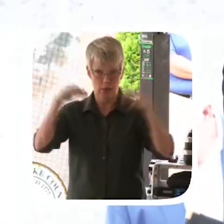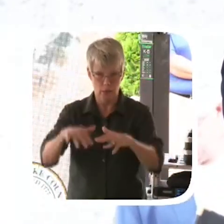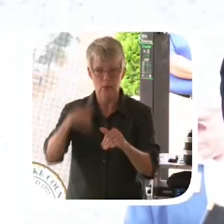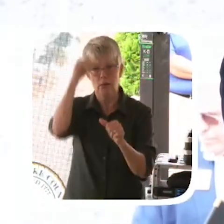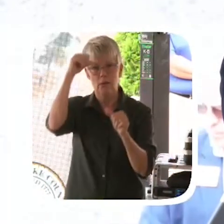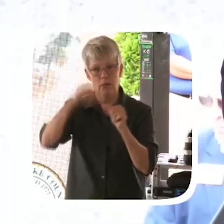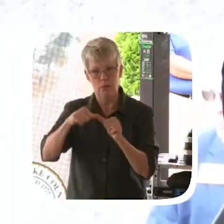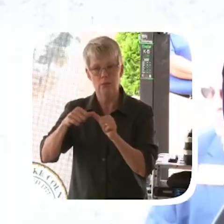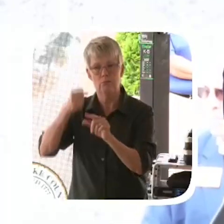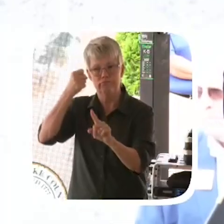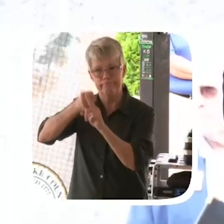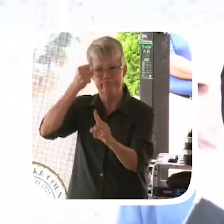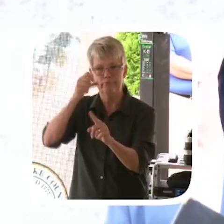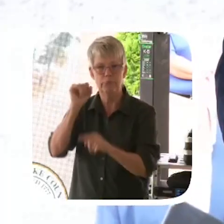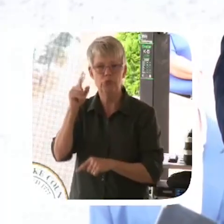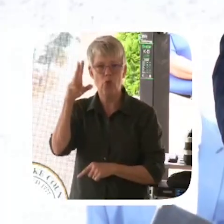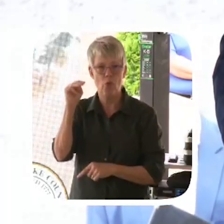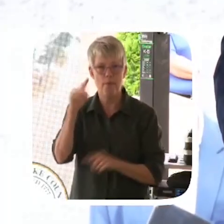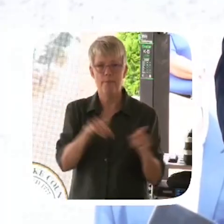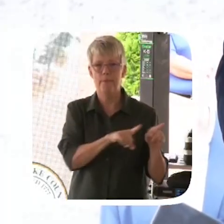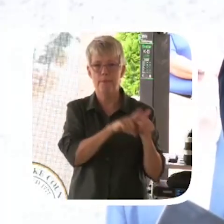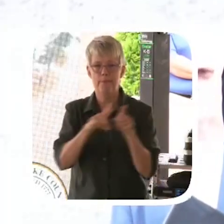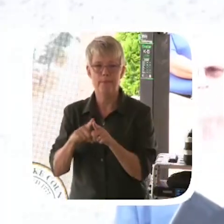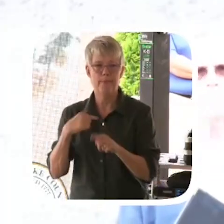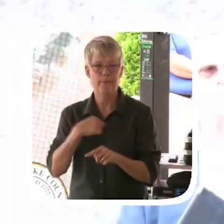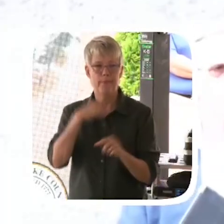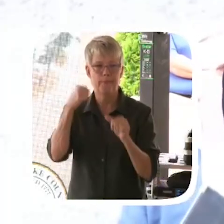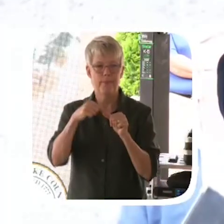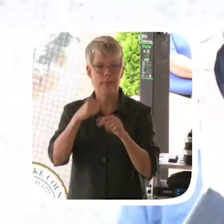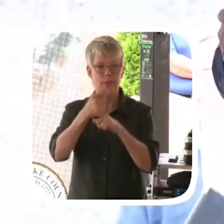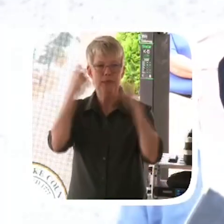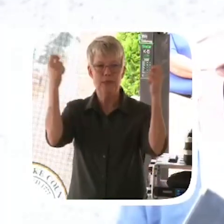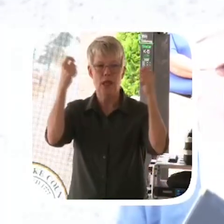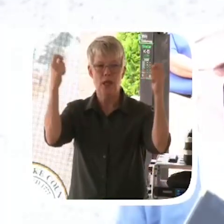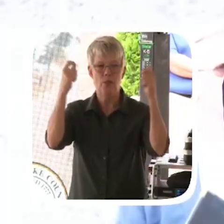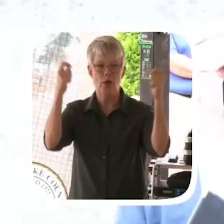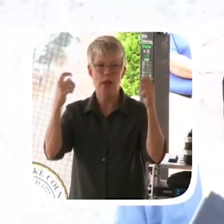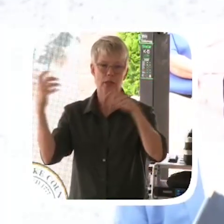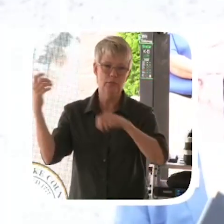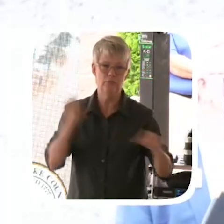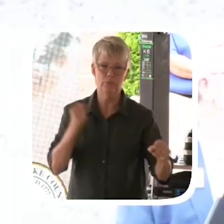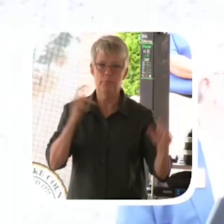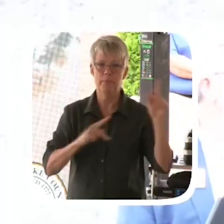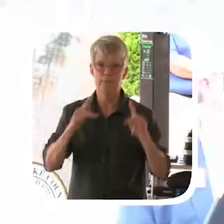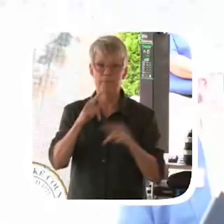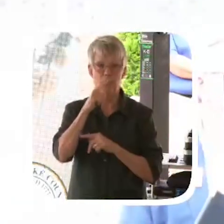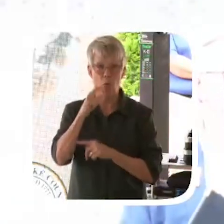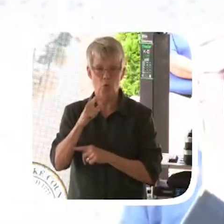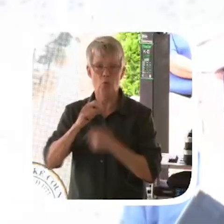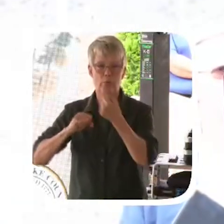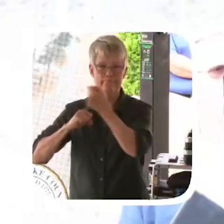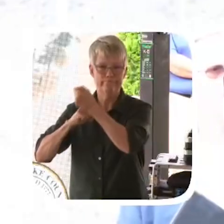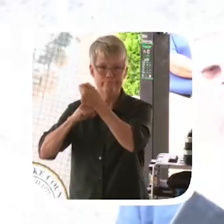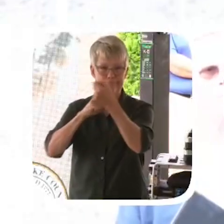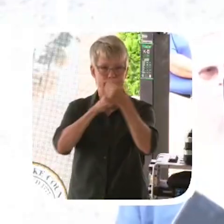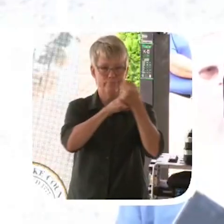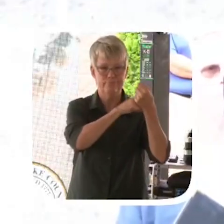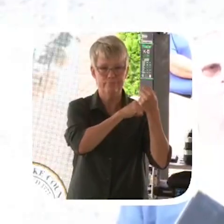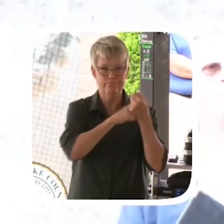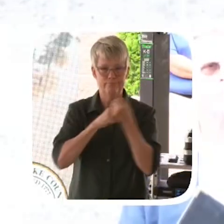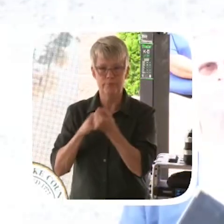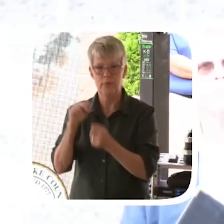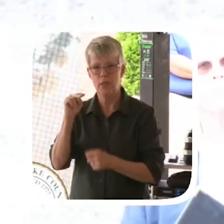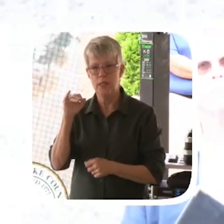remember the storm, but we also celebrate the strength of everyone that rose around it. We remember